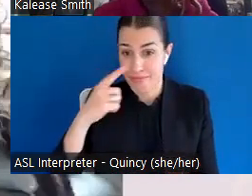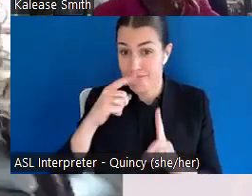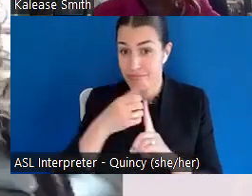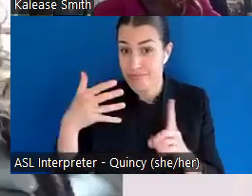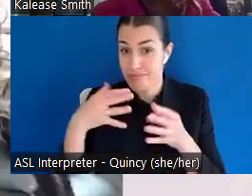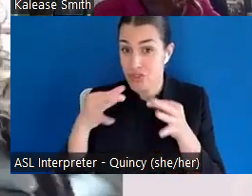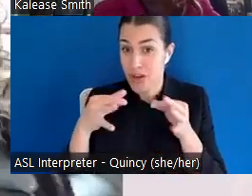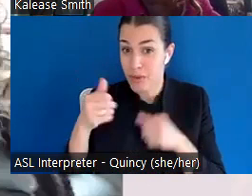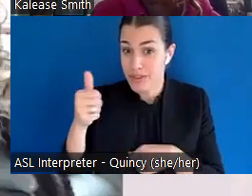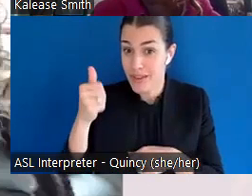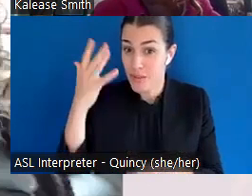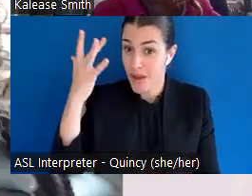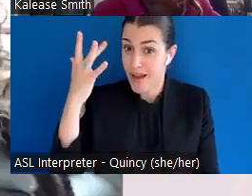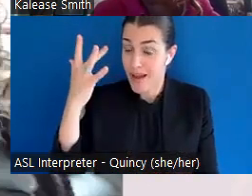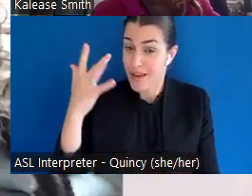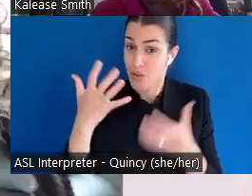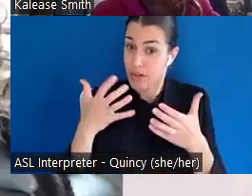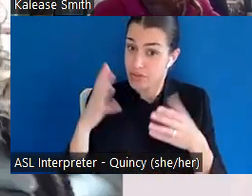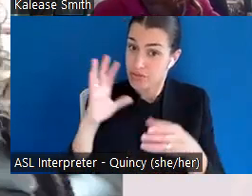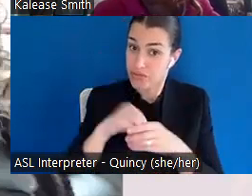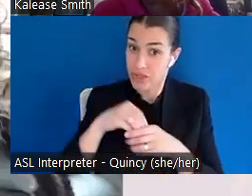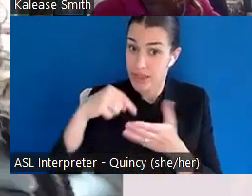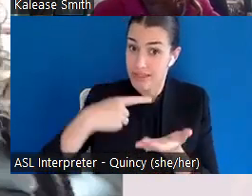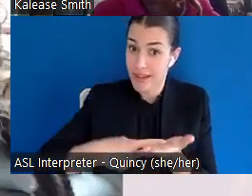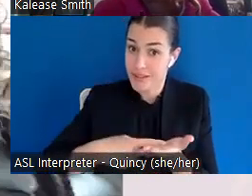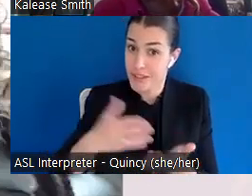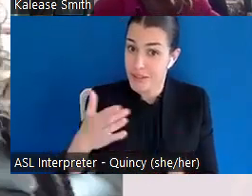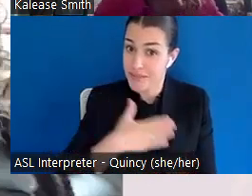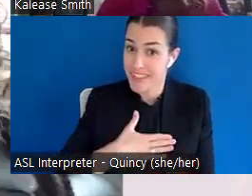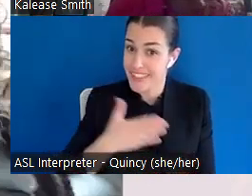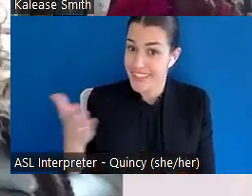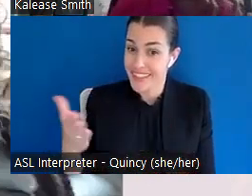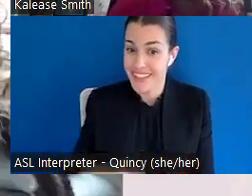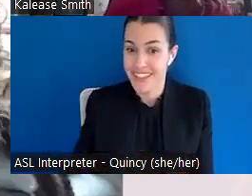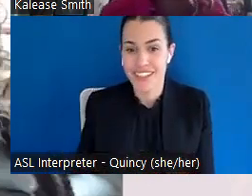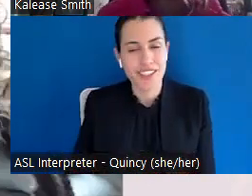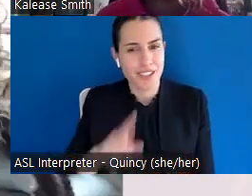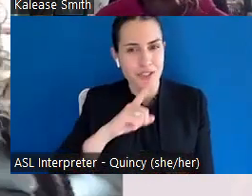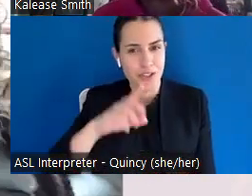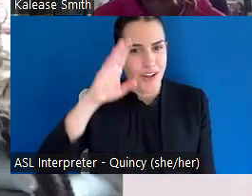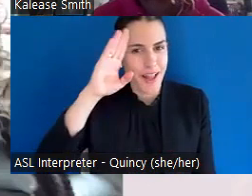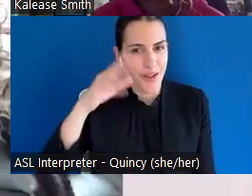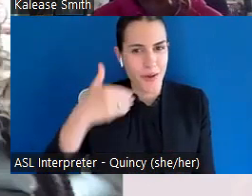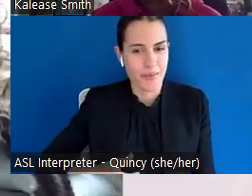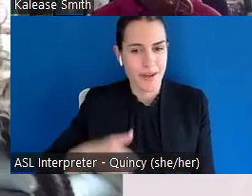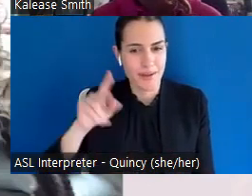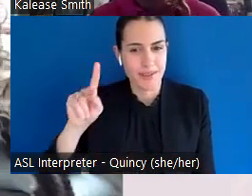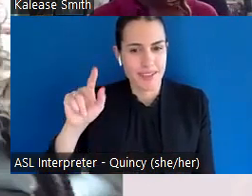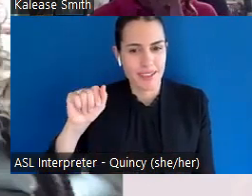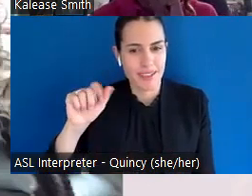yourself and why you wanted to be part of this conversation. Sure. Hi, my name is Khalees